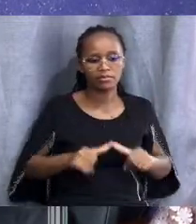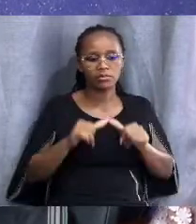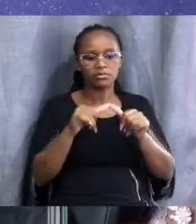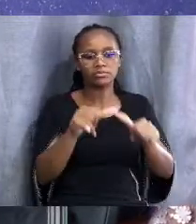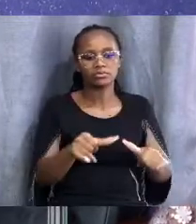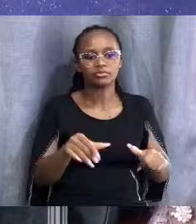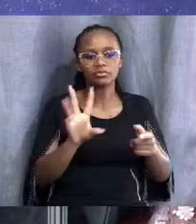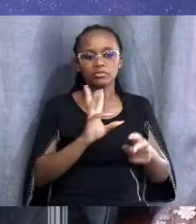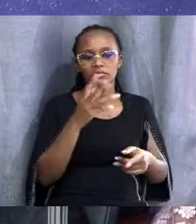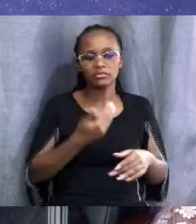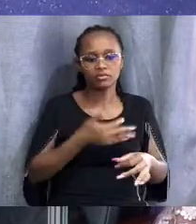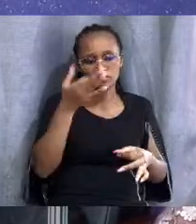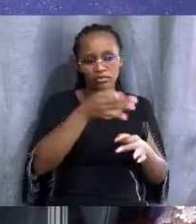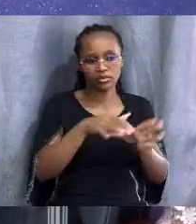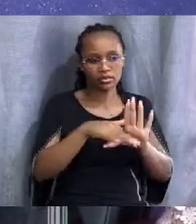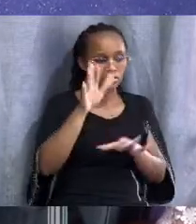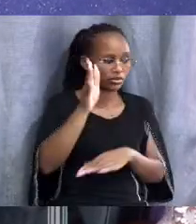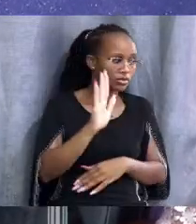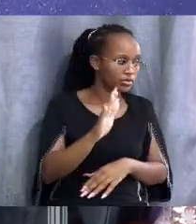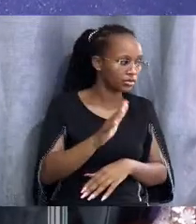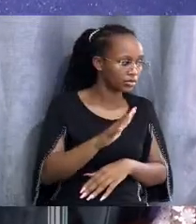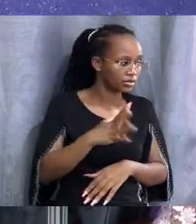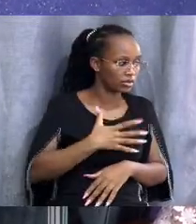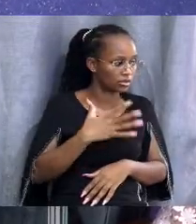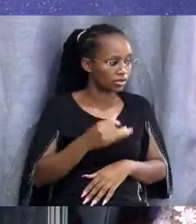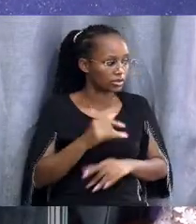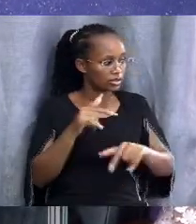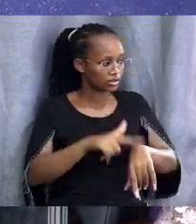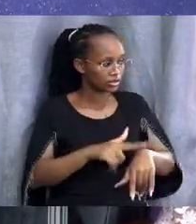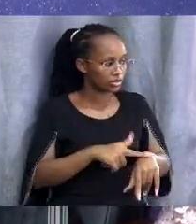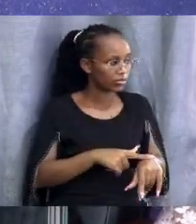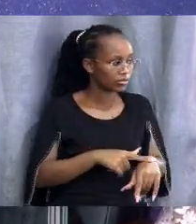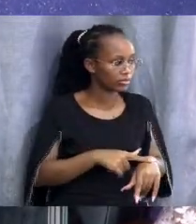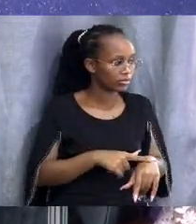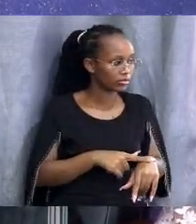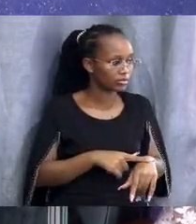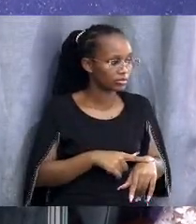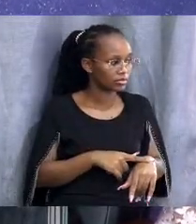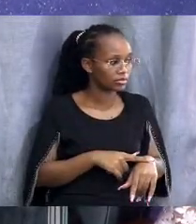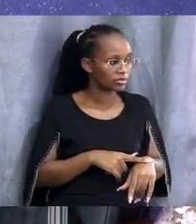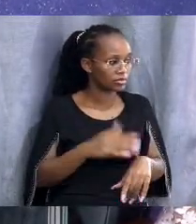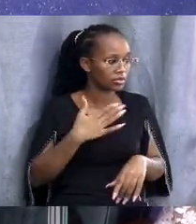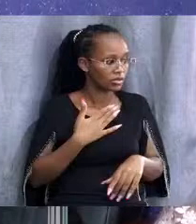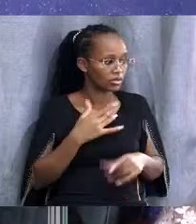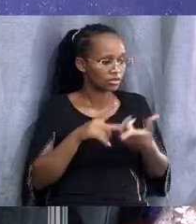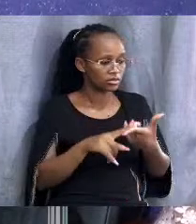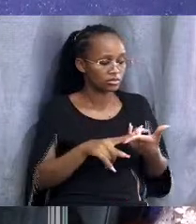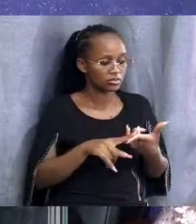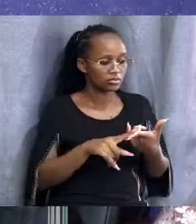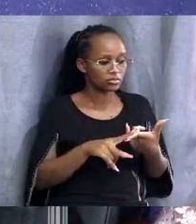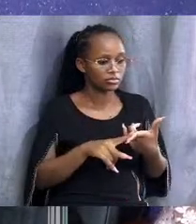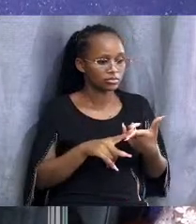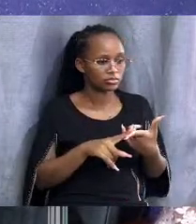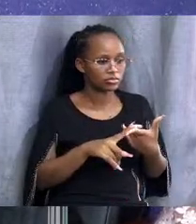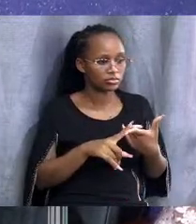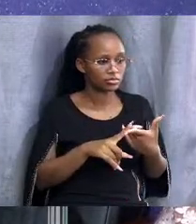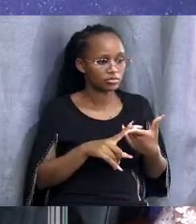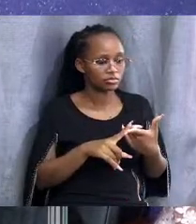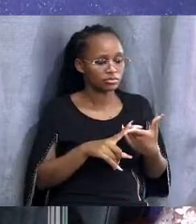continue to have faith in God. And at this moment, I want to